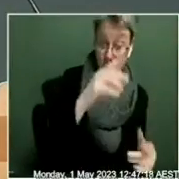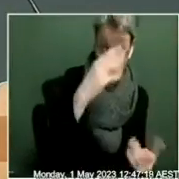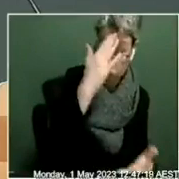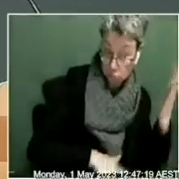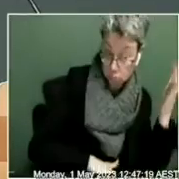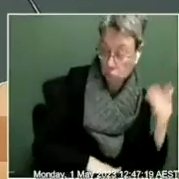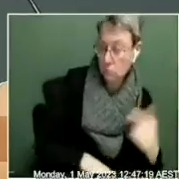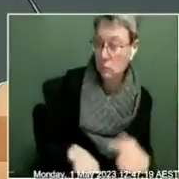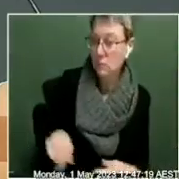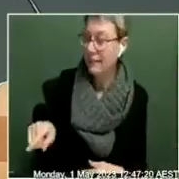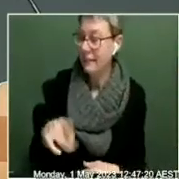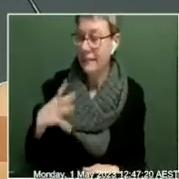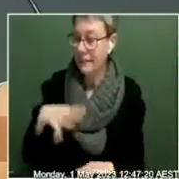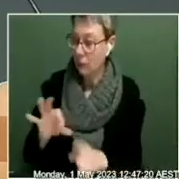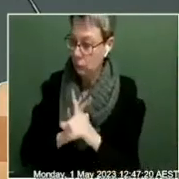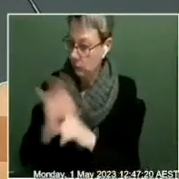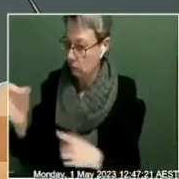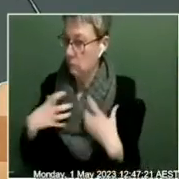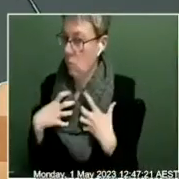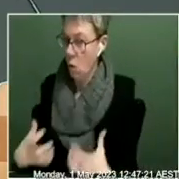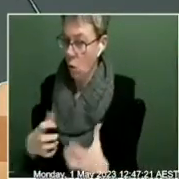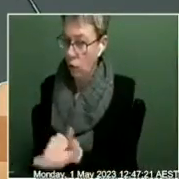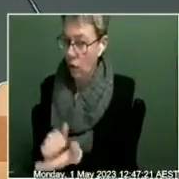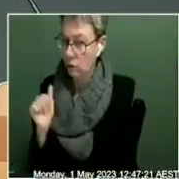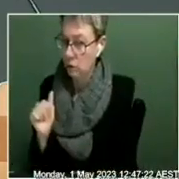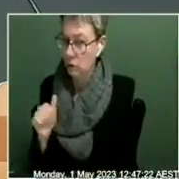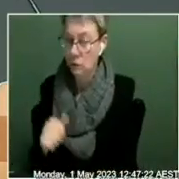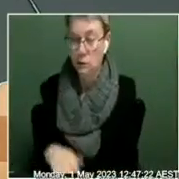need for significant upscaling of that competence,